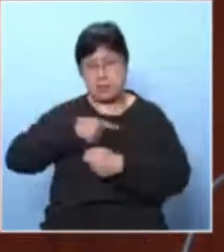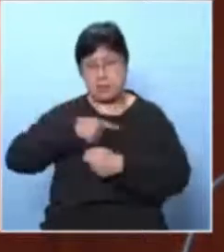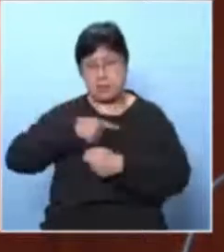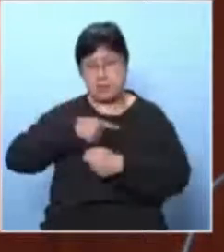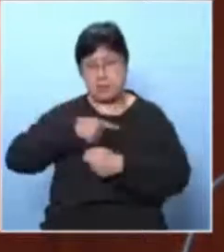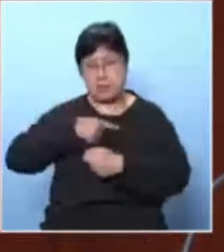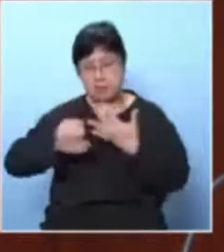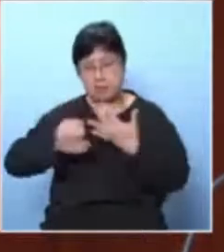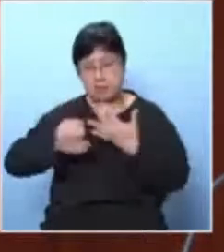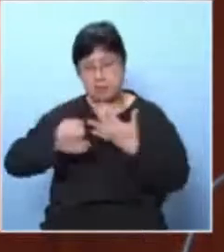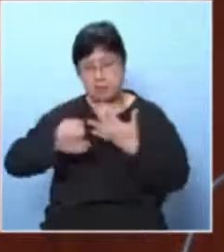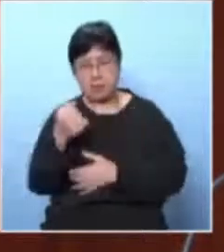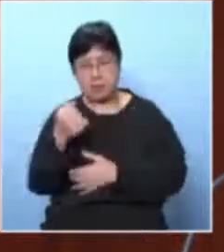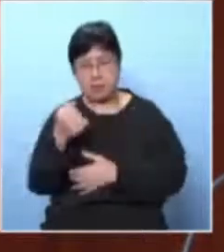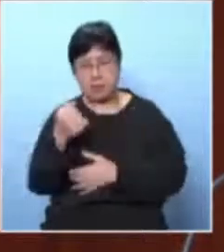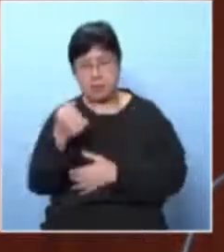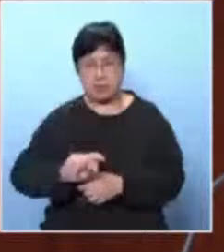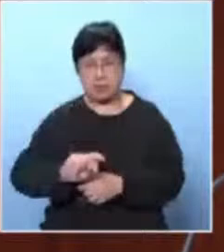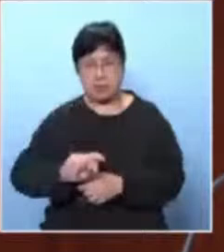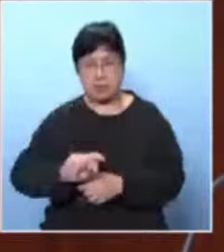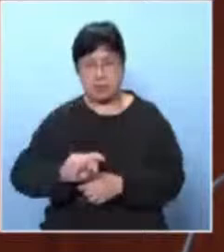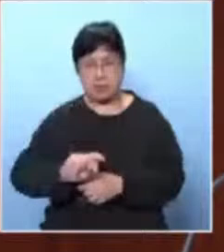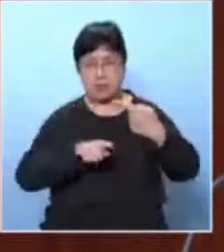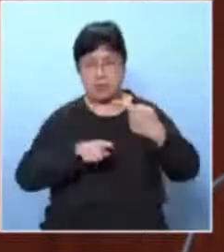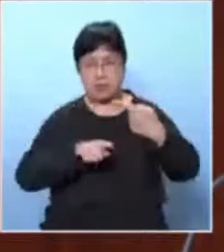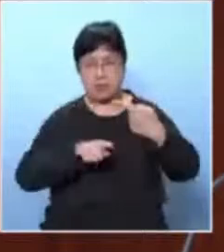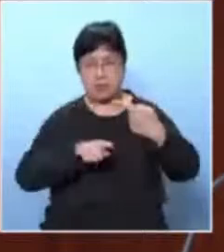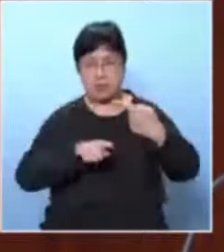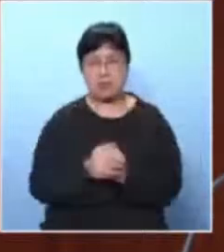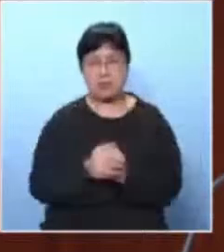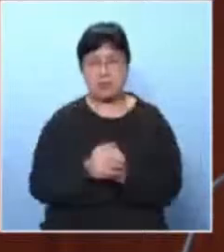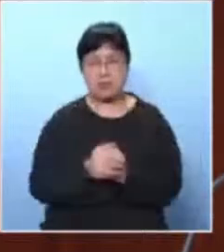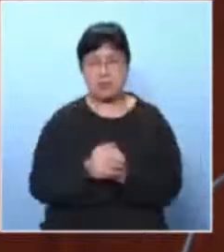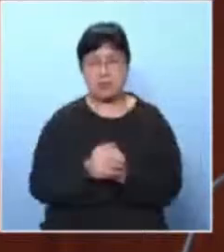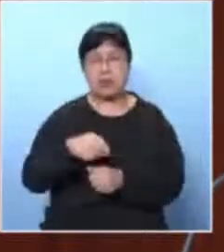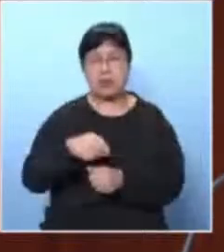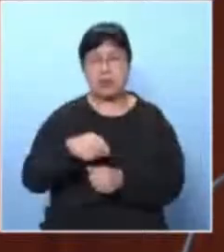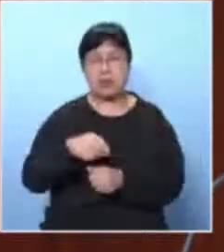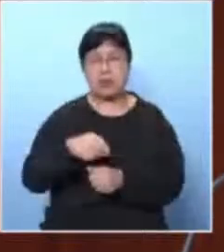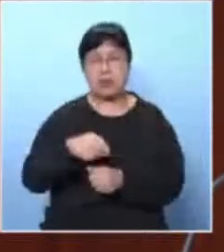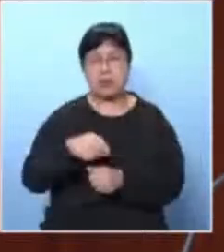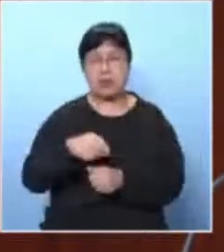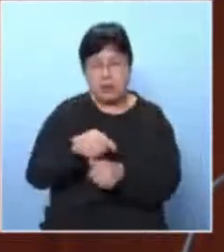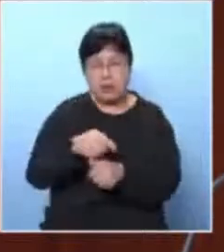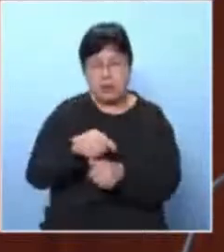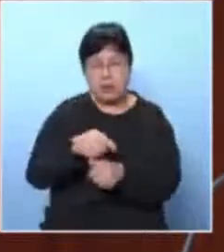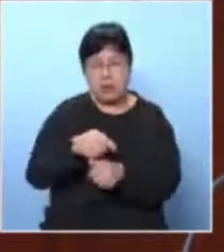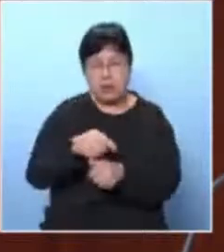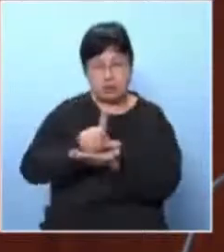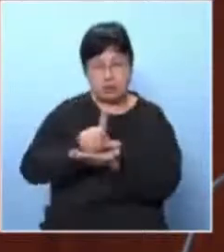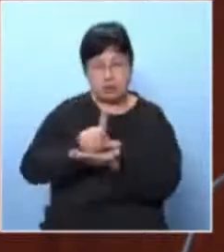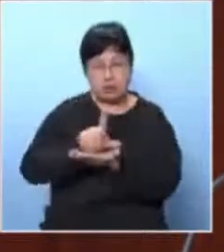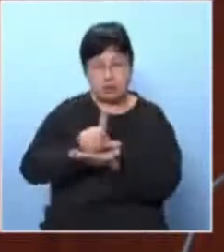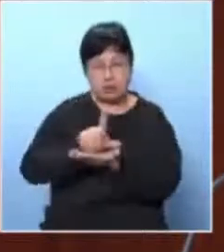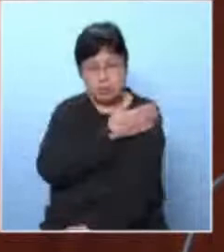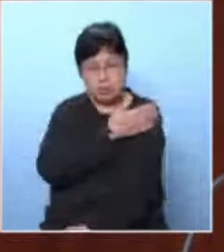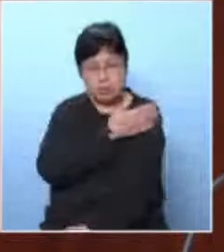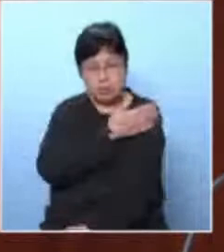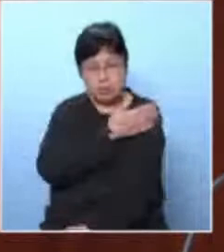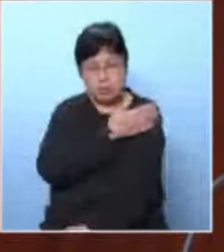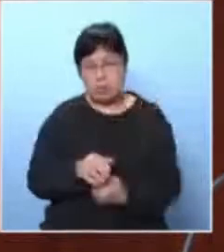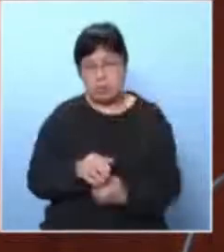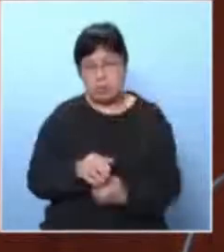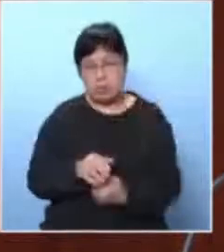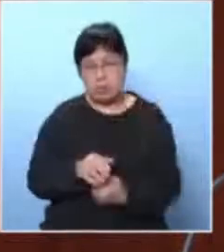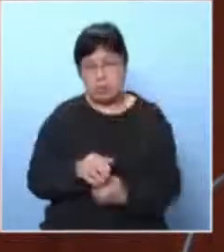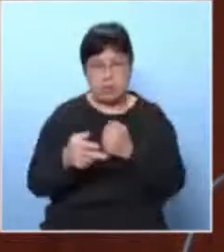60%, from 1,100 treatment cycles per year to 1,800 treatment cycles per year. The HA will also enhance